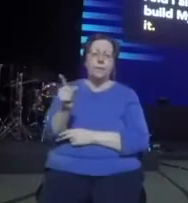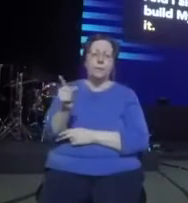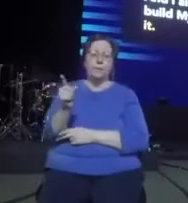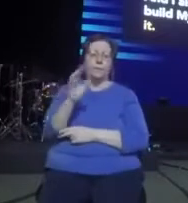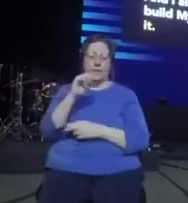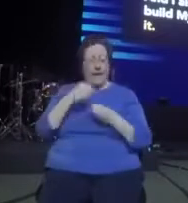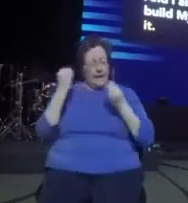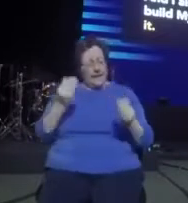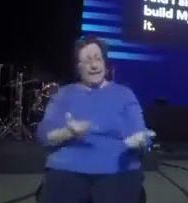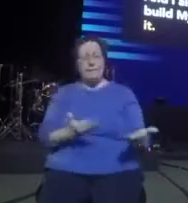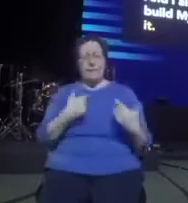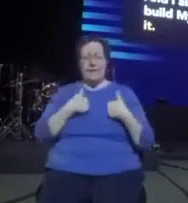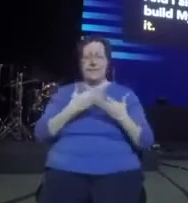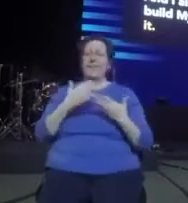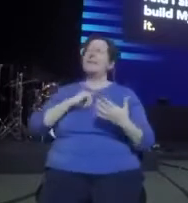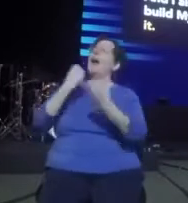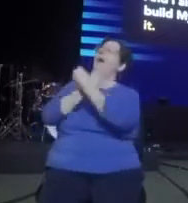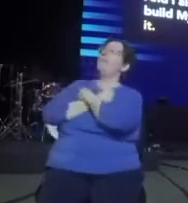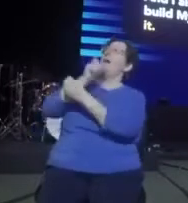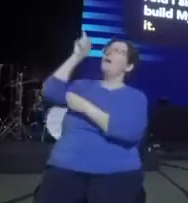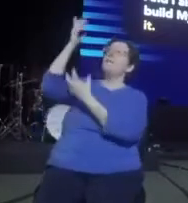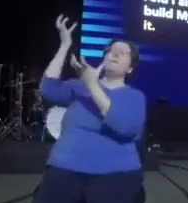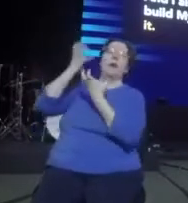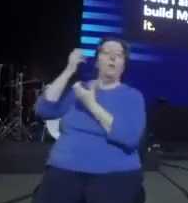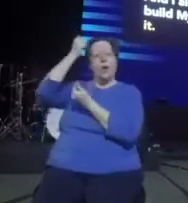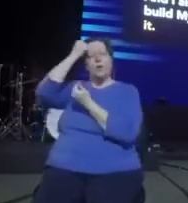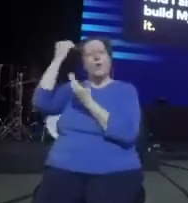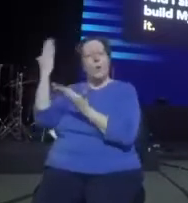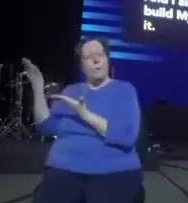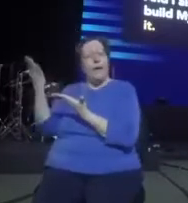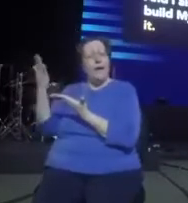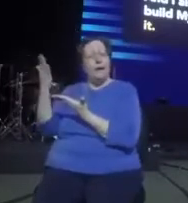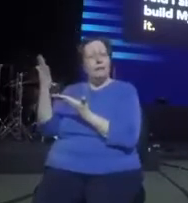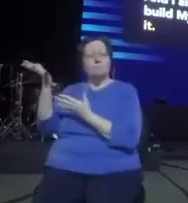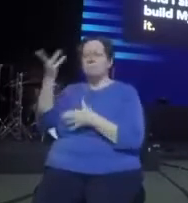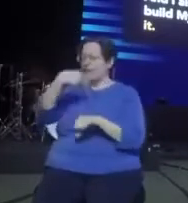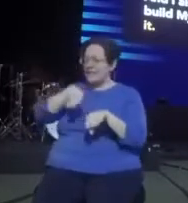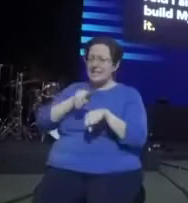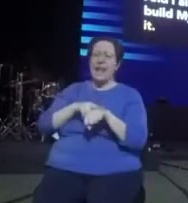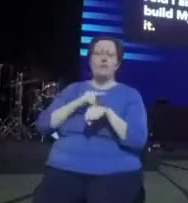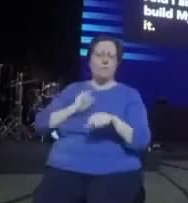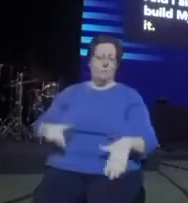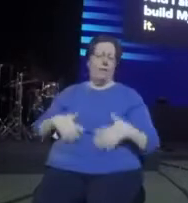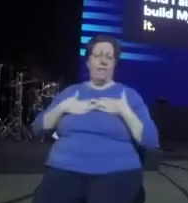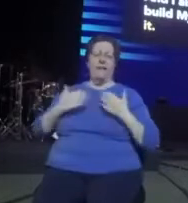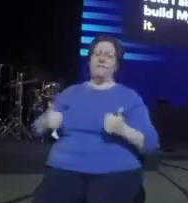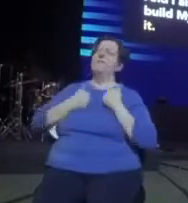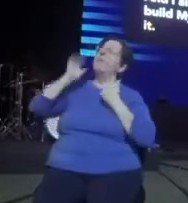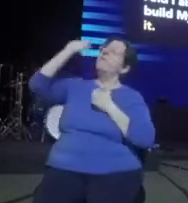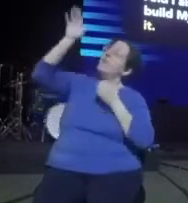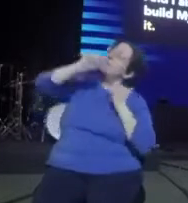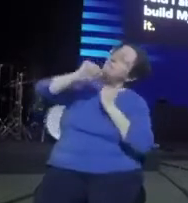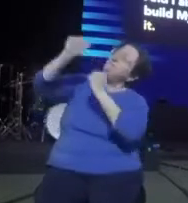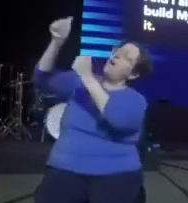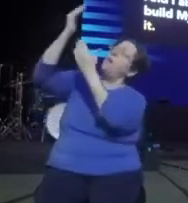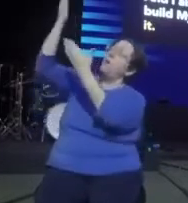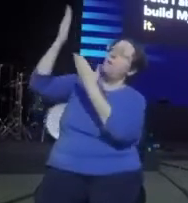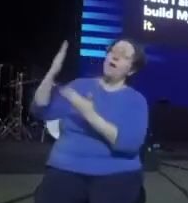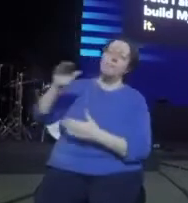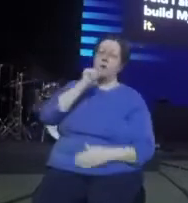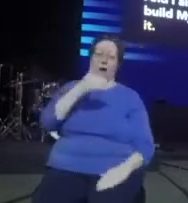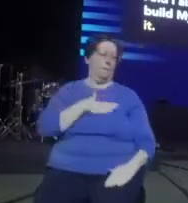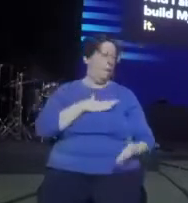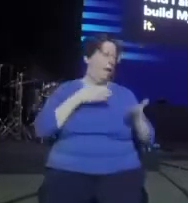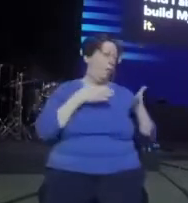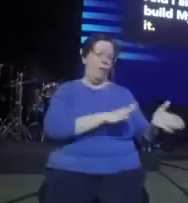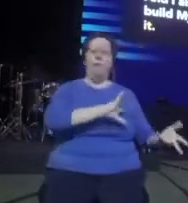the things that he wants me to. Because I love him. That's just part of my life. I want to live his way, not my way. I want to live for him, not for me.